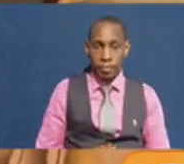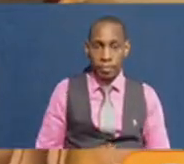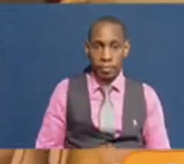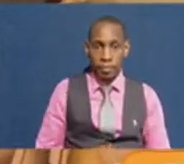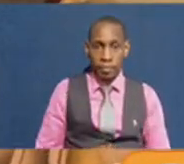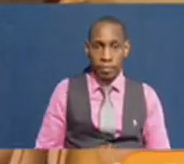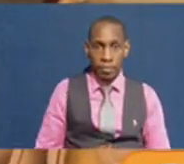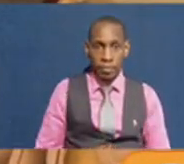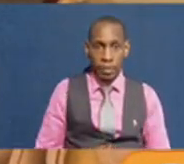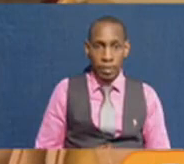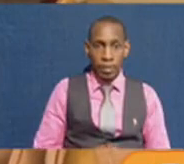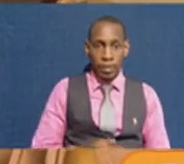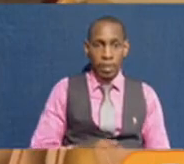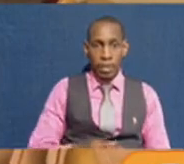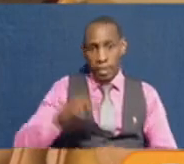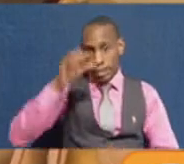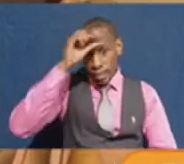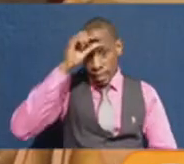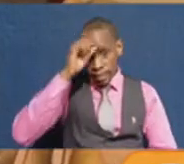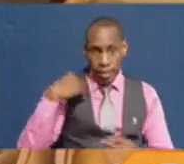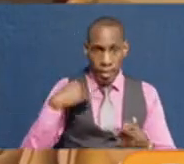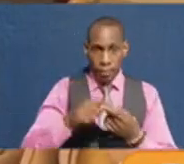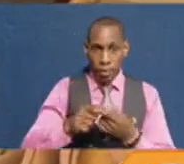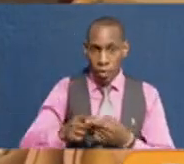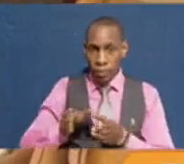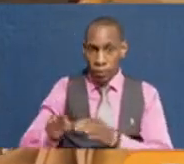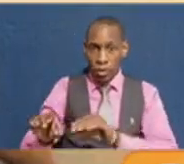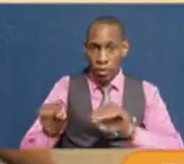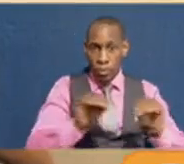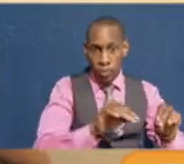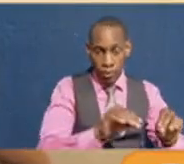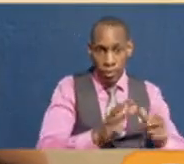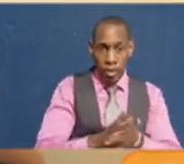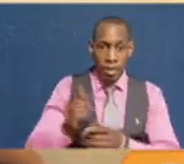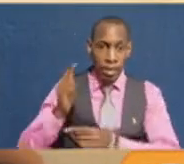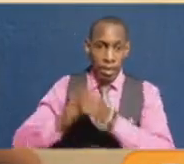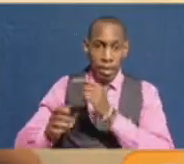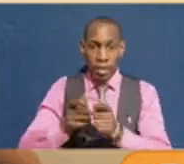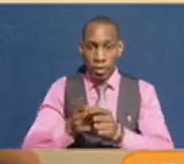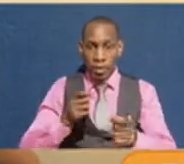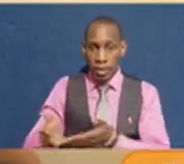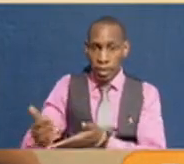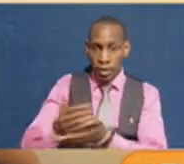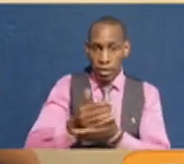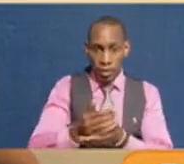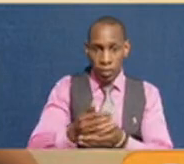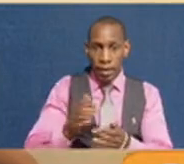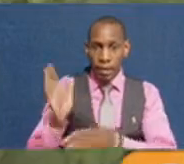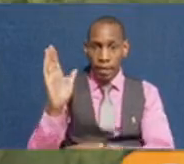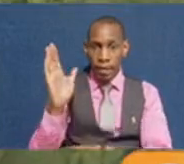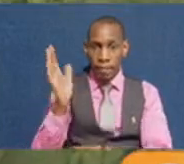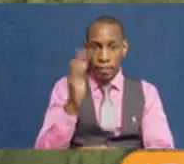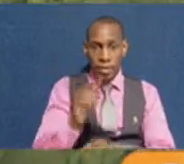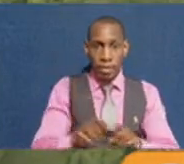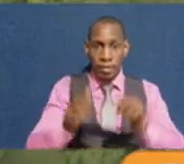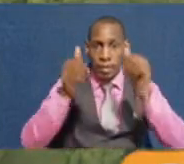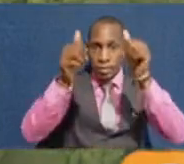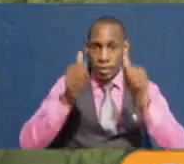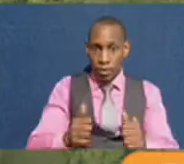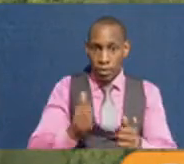reasons. One, the government had not only kicked the Ogiek, traditional hunters and gatherers, out of the forest, but had also gazetted